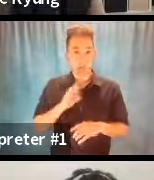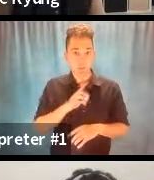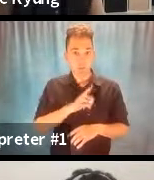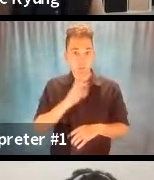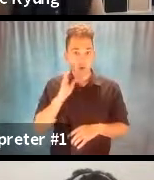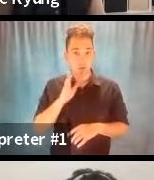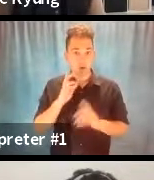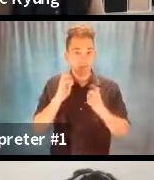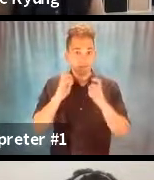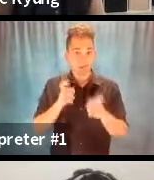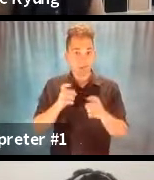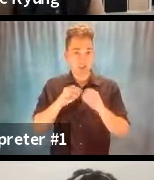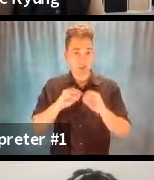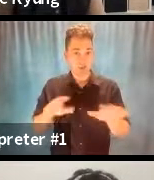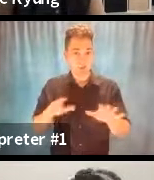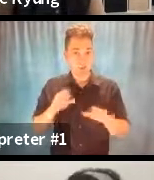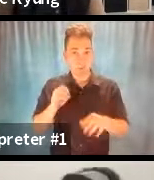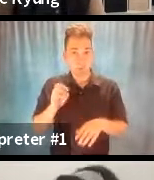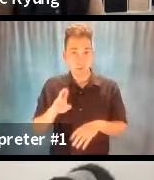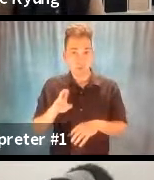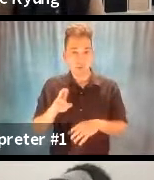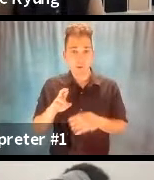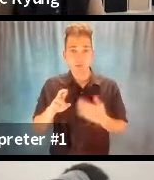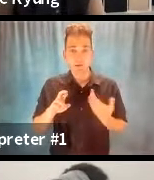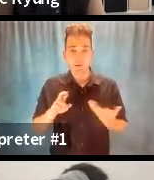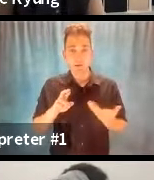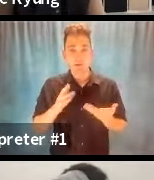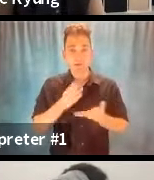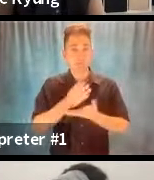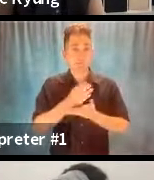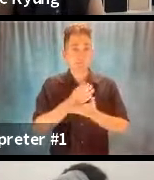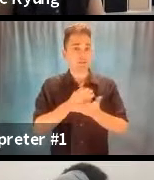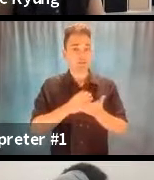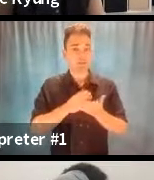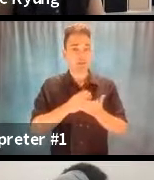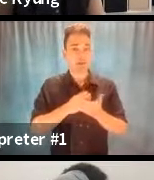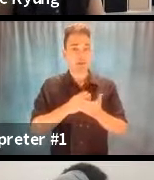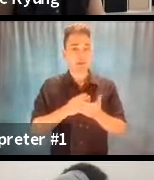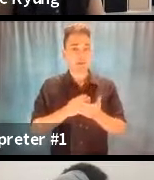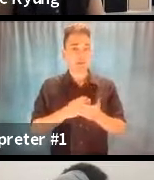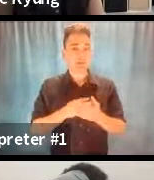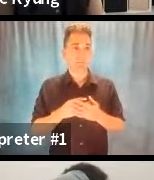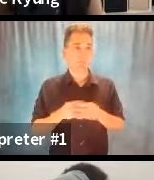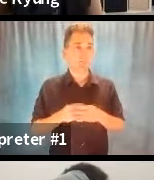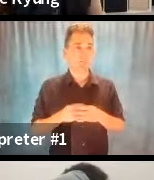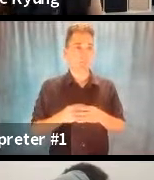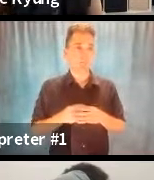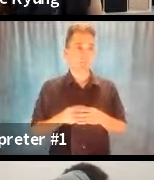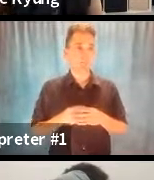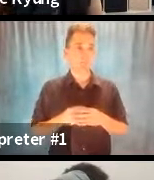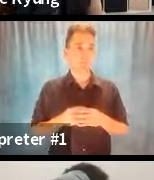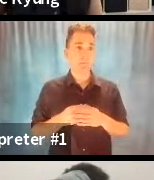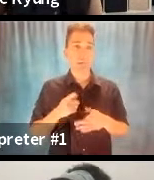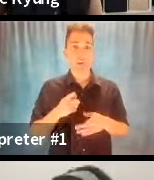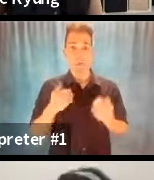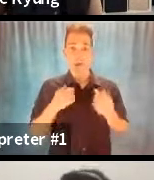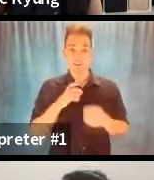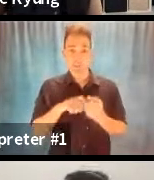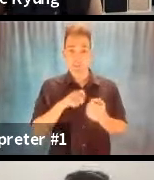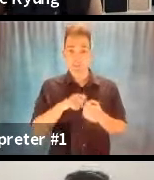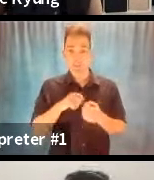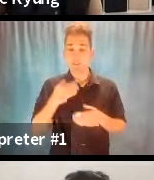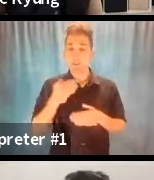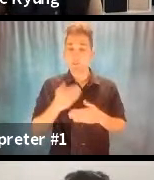or is there some process that has standards and objectives